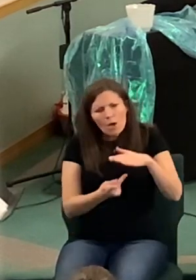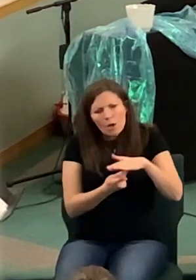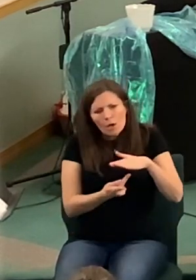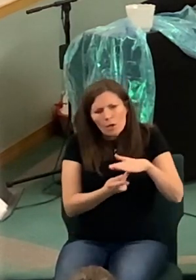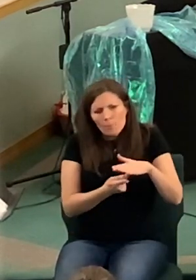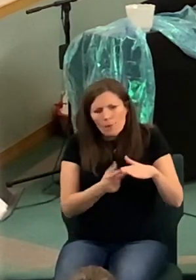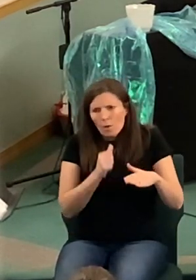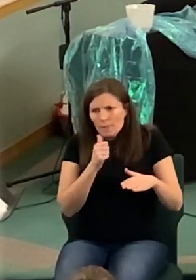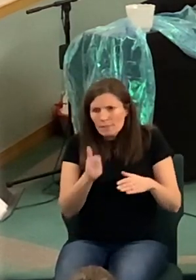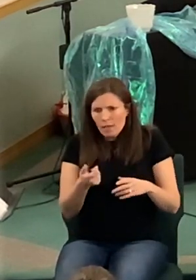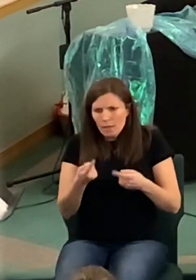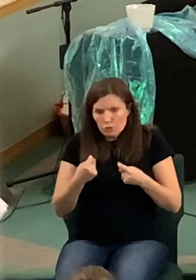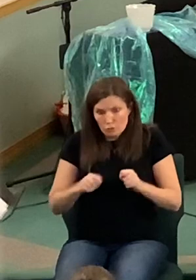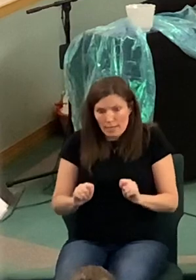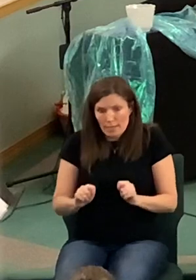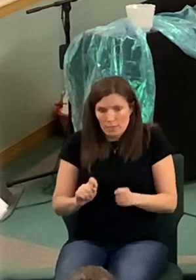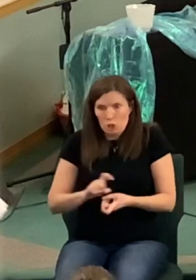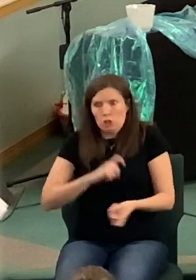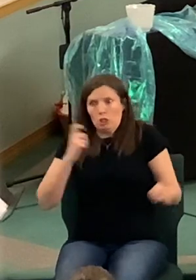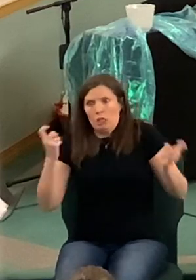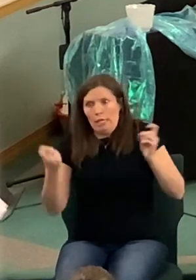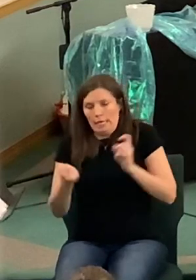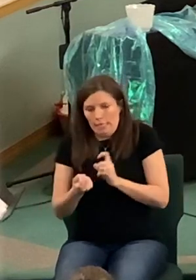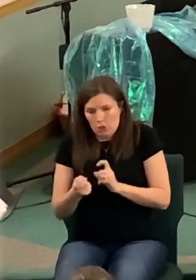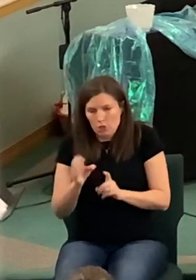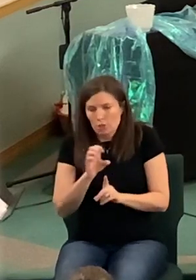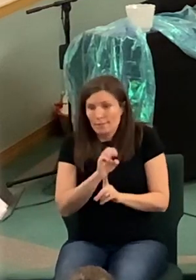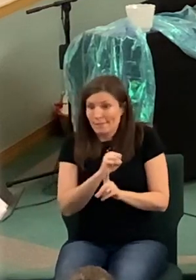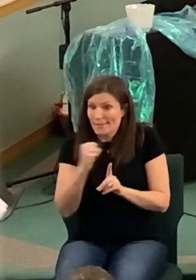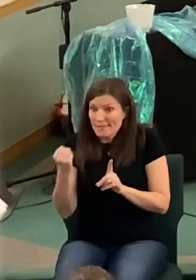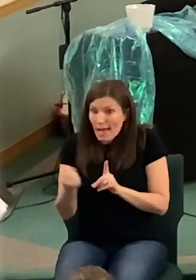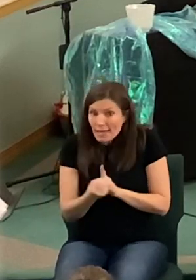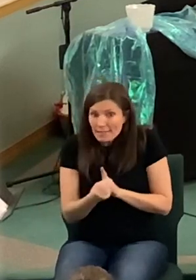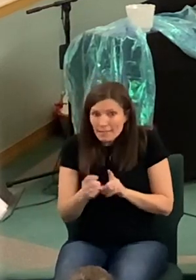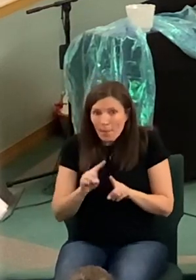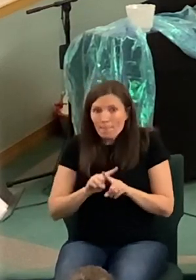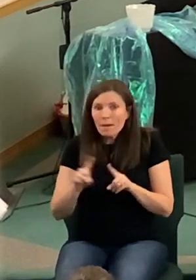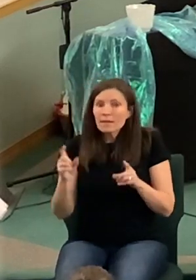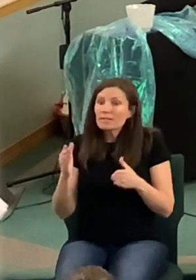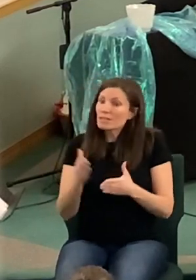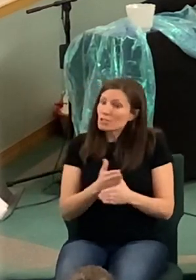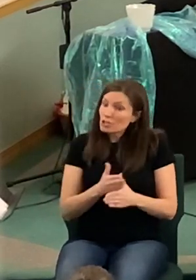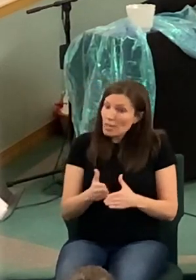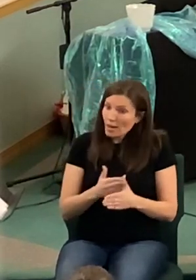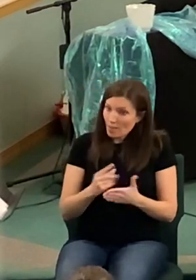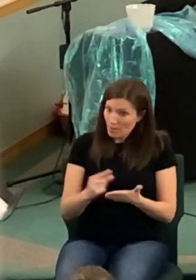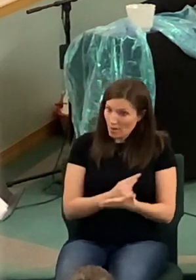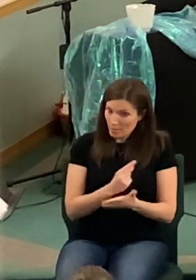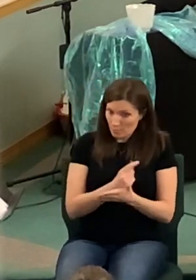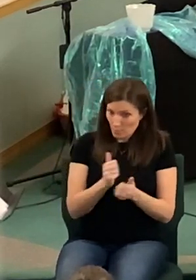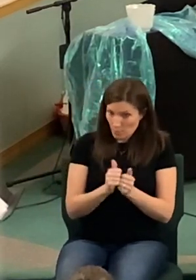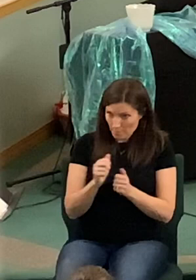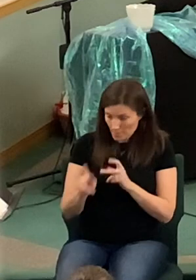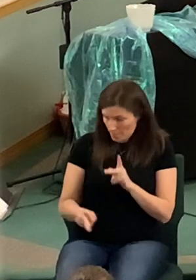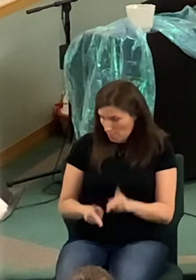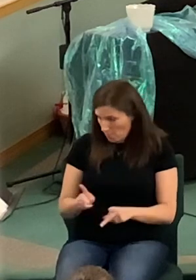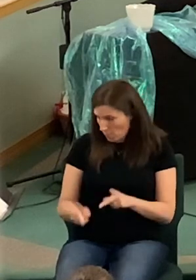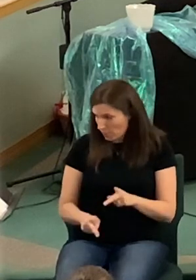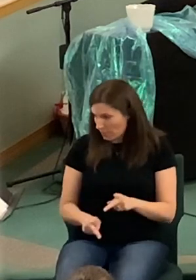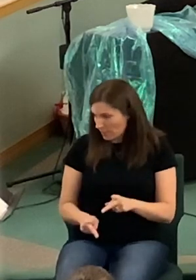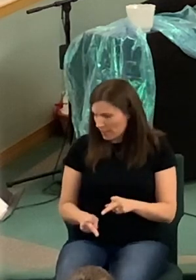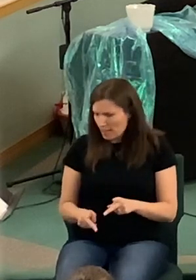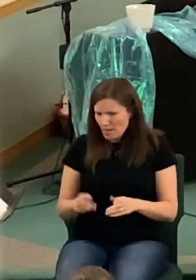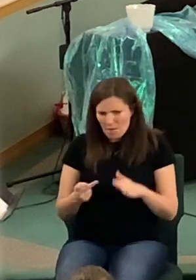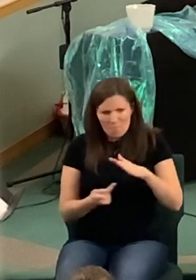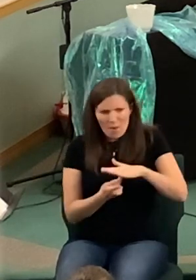reconstruct an entire society. Paul was always trying to share the gospel with people. He